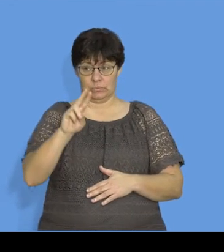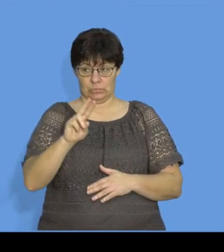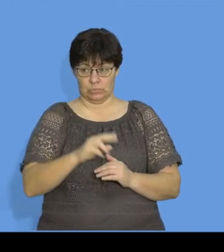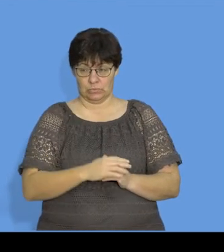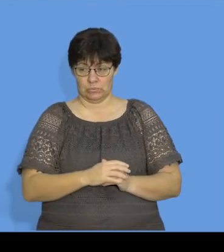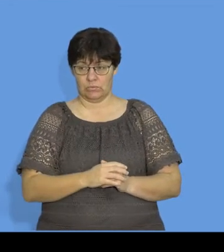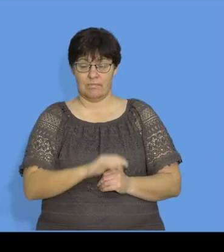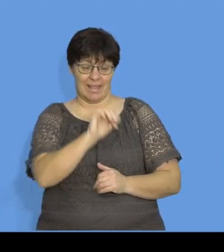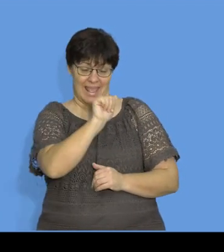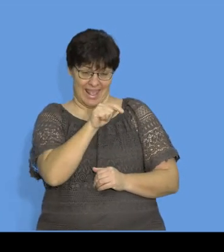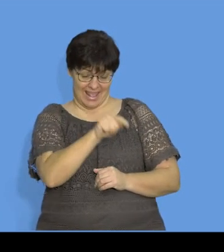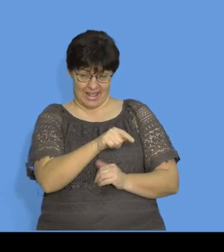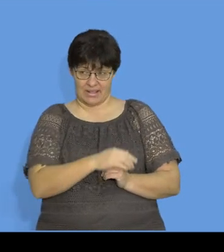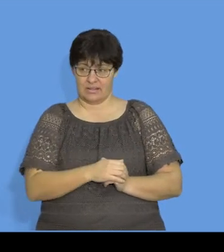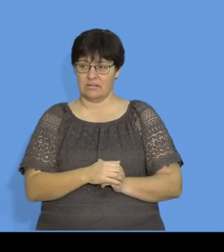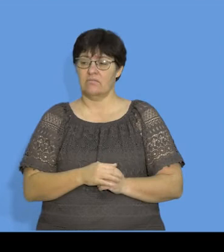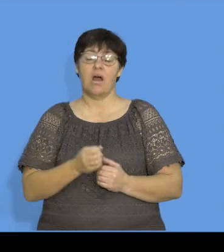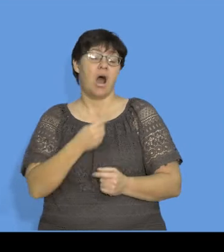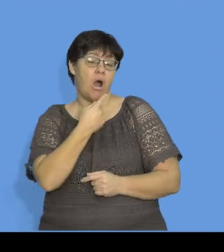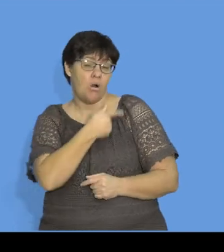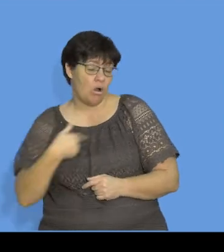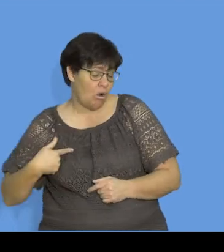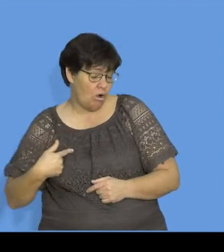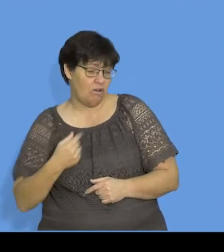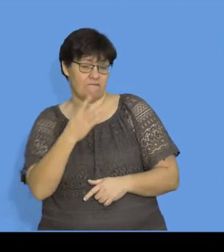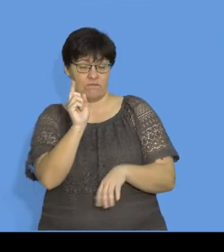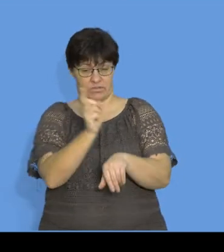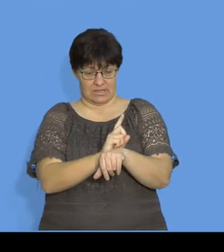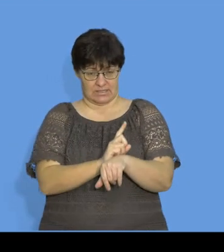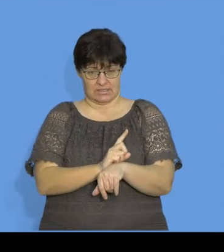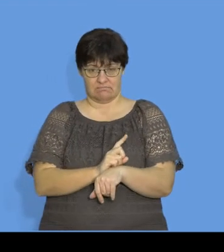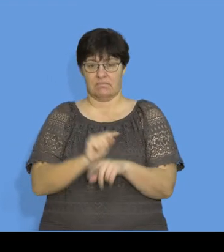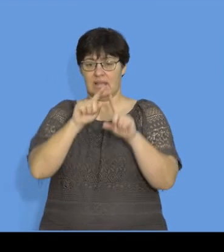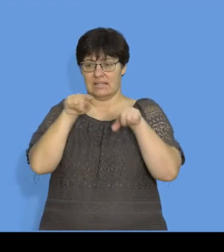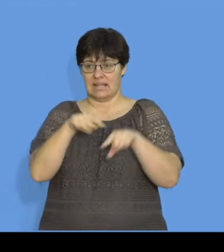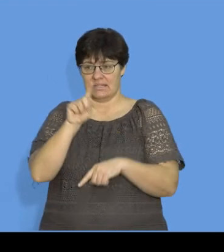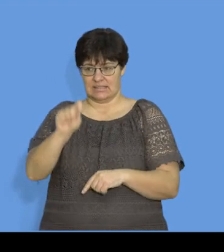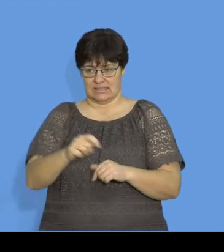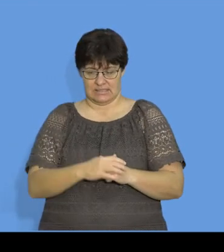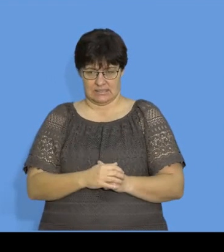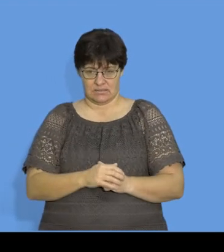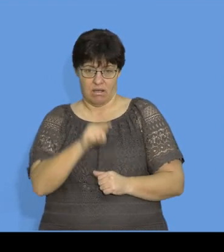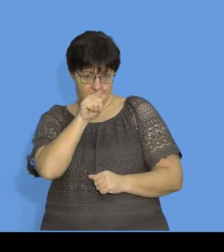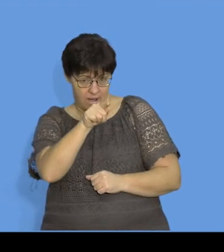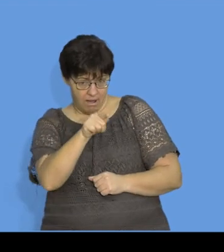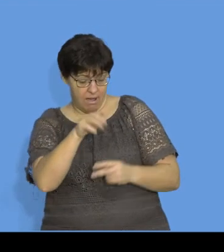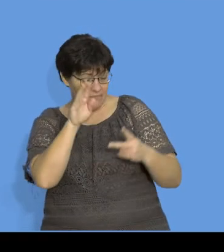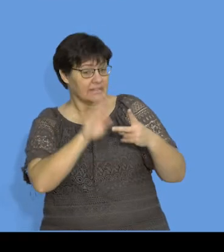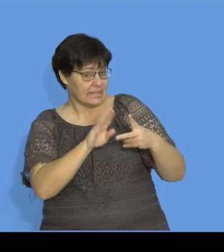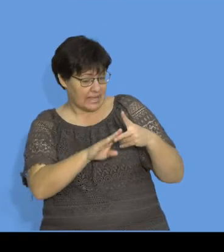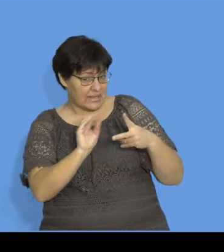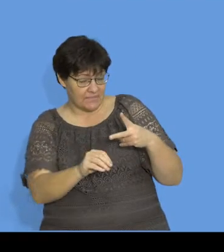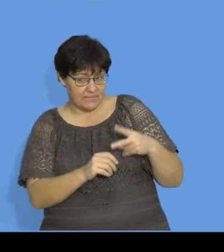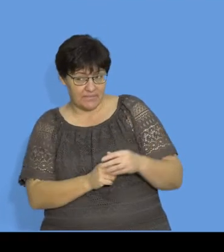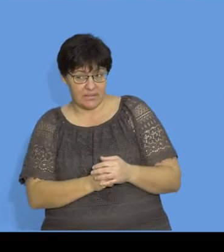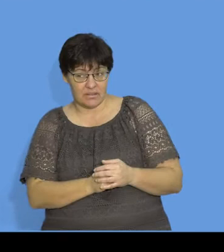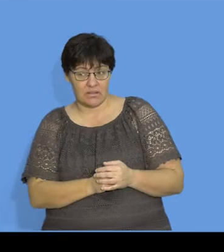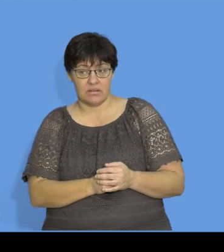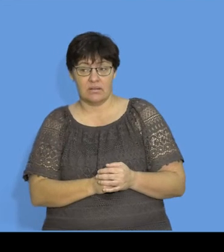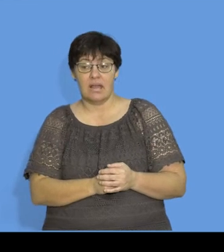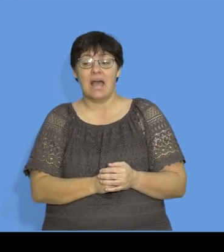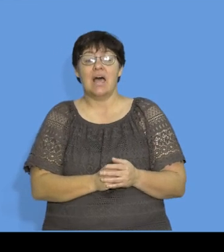seconds, so that's delta t. It then, there's a second part. It then